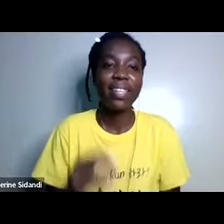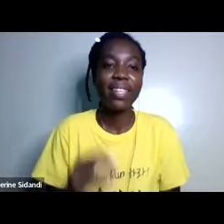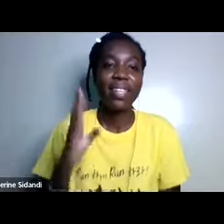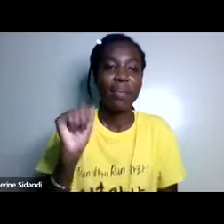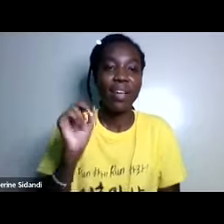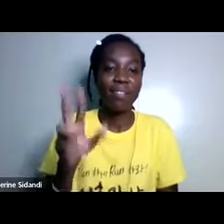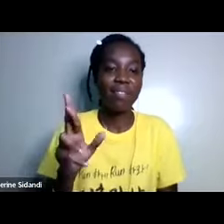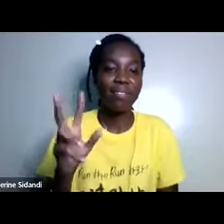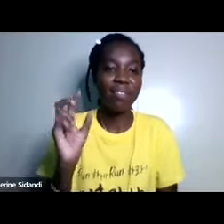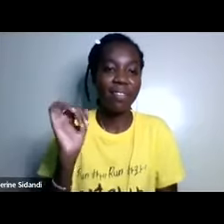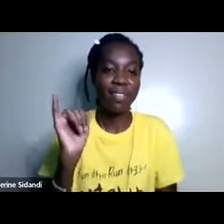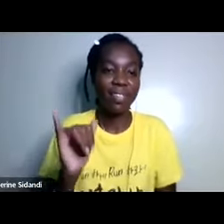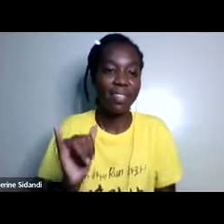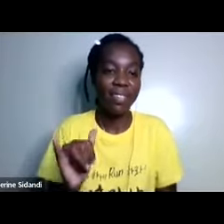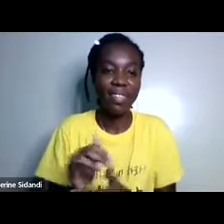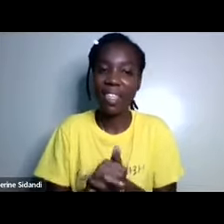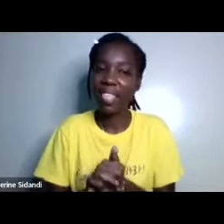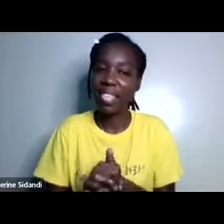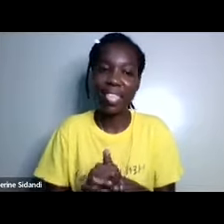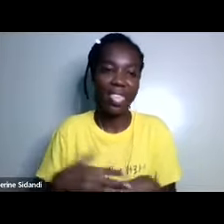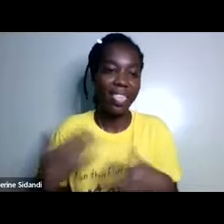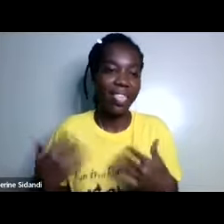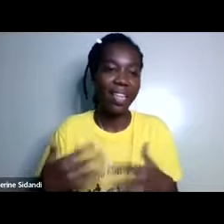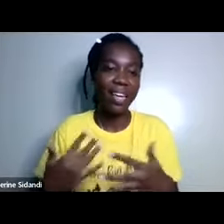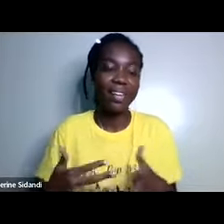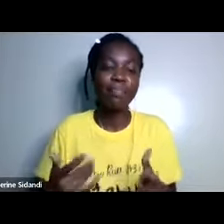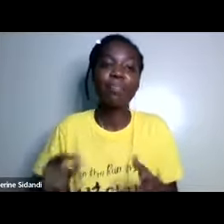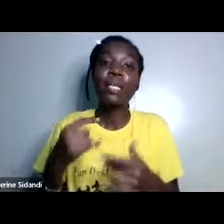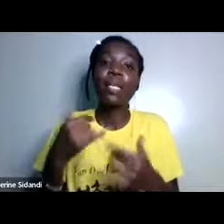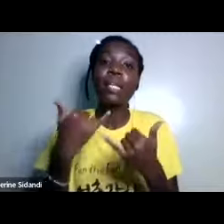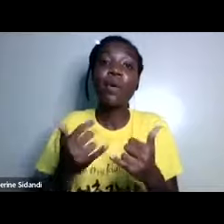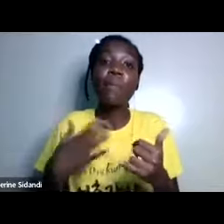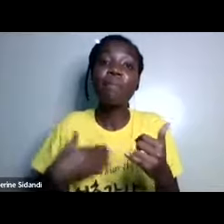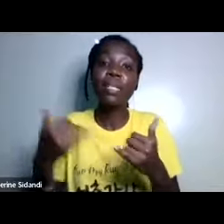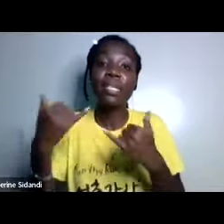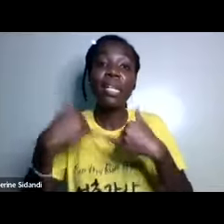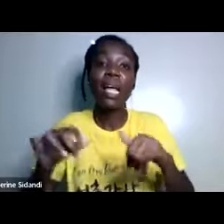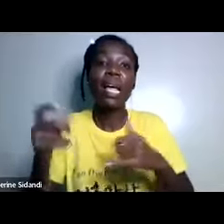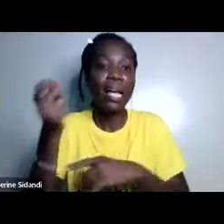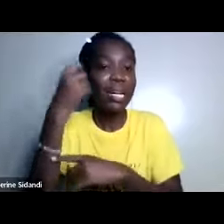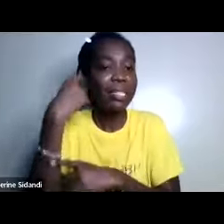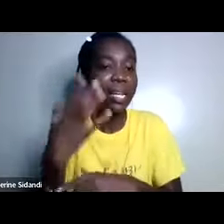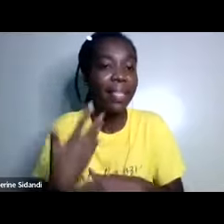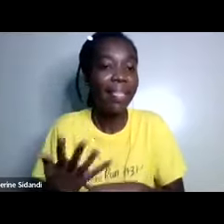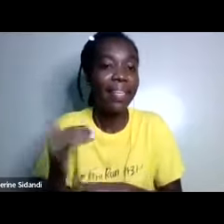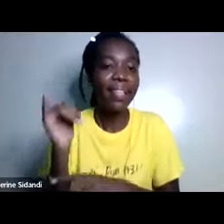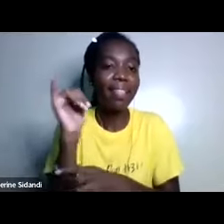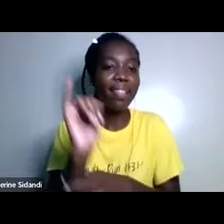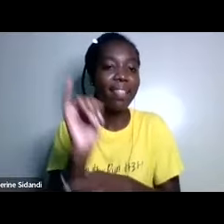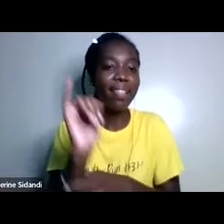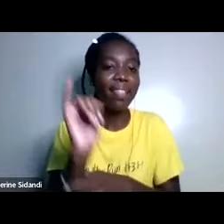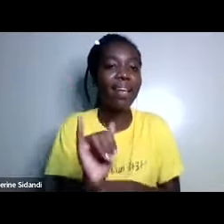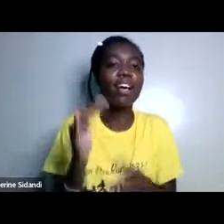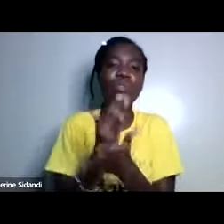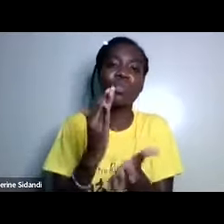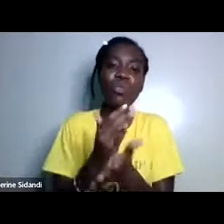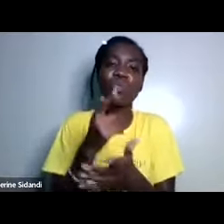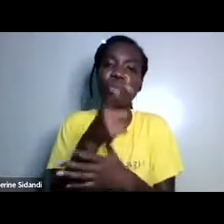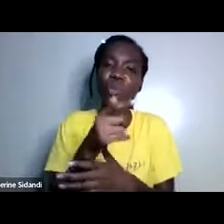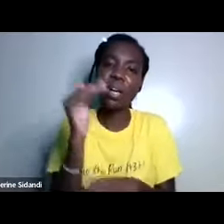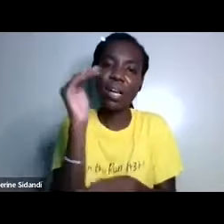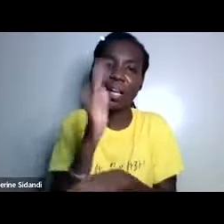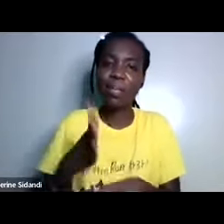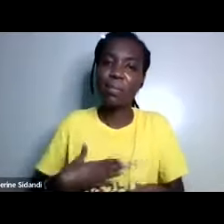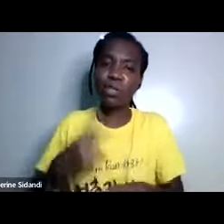Bhavya. Let me tell you, I am still trying to understand this thing, in as much as I remember you asking me, was it 2 years